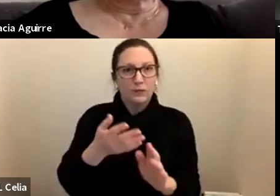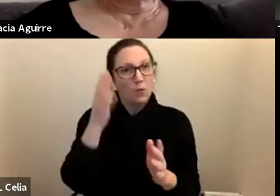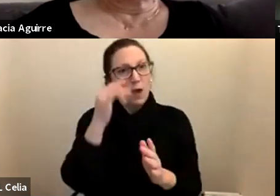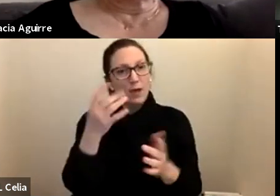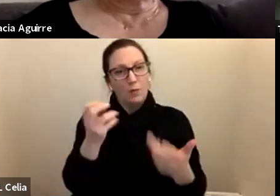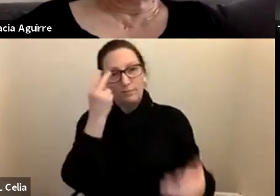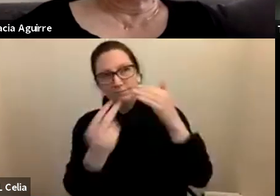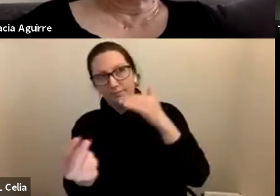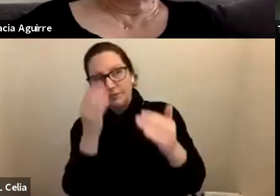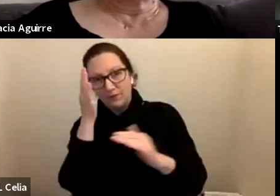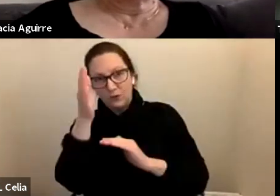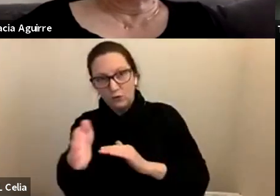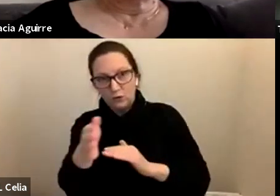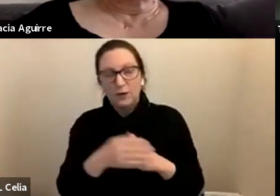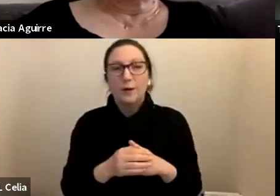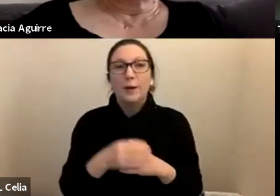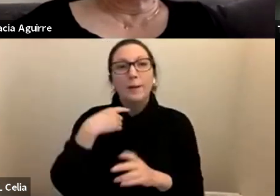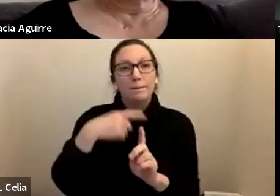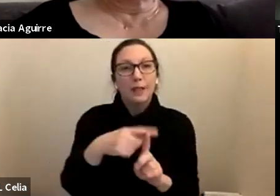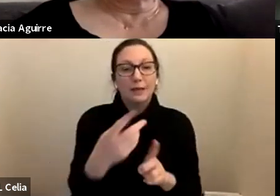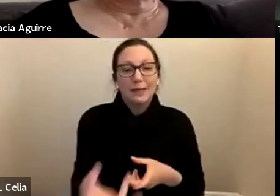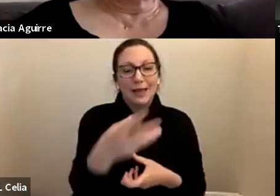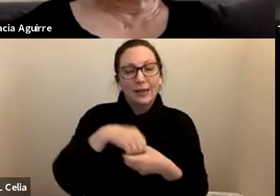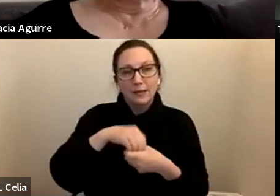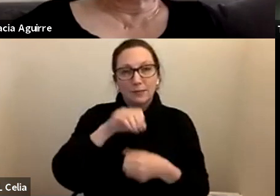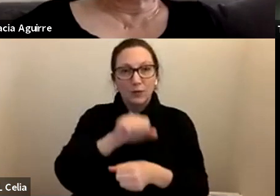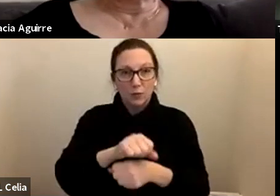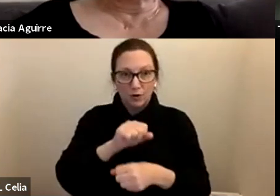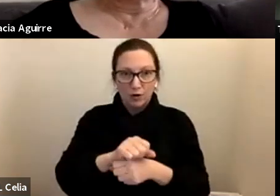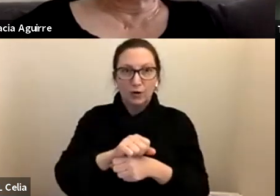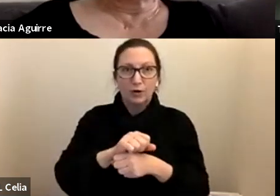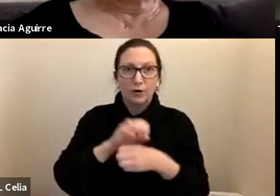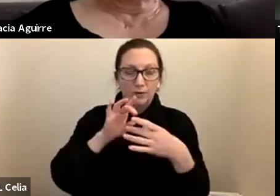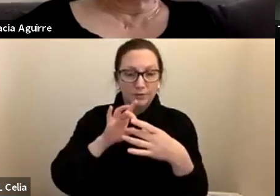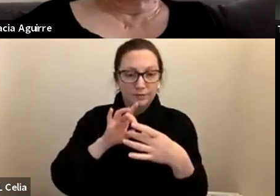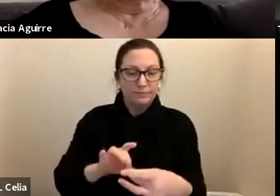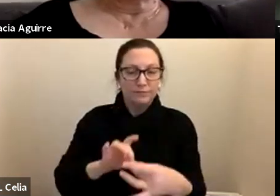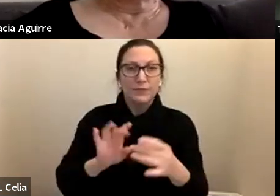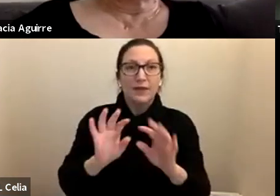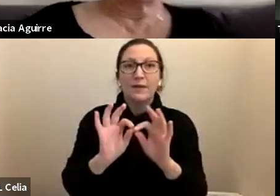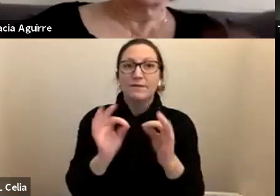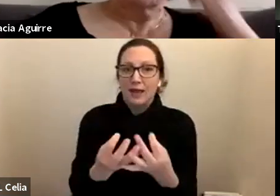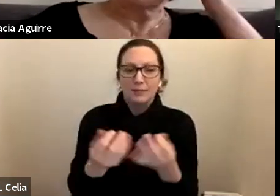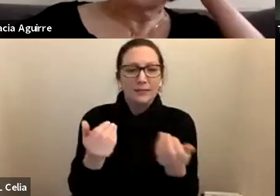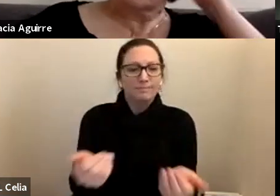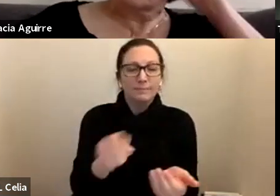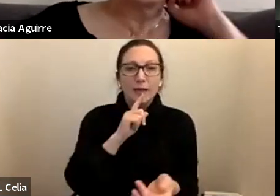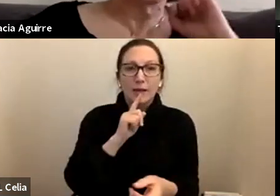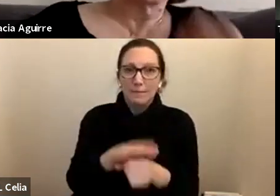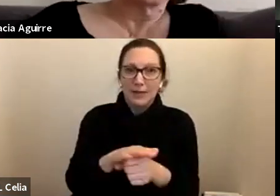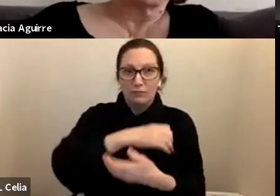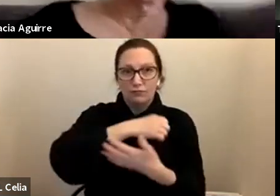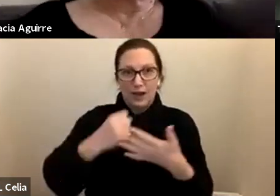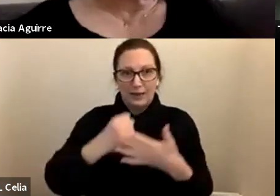to the engagement work that was done around having families already commit to ranking, which would suggest